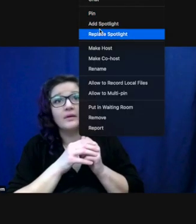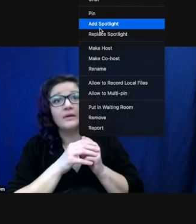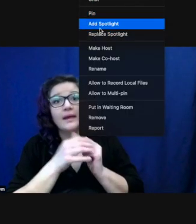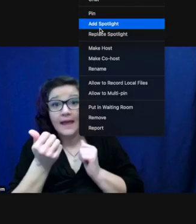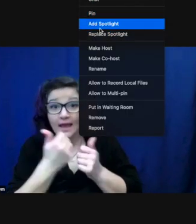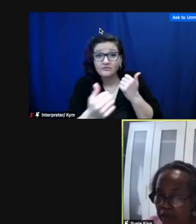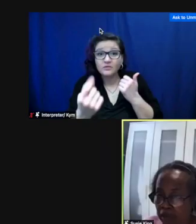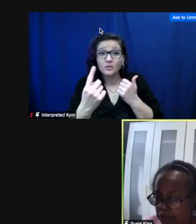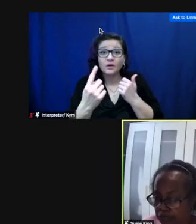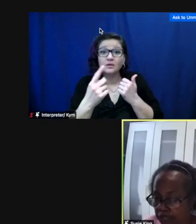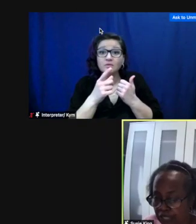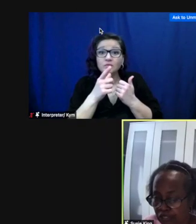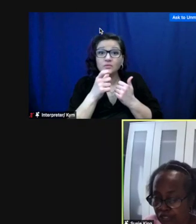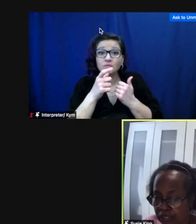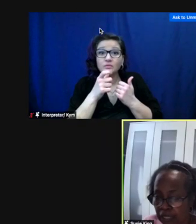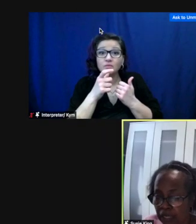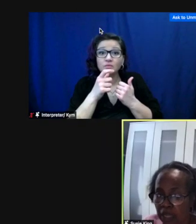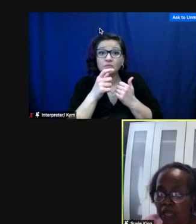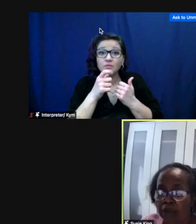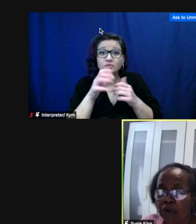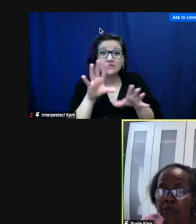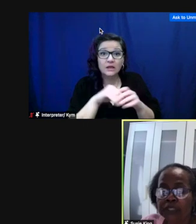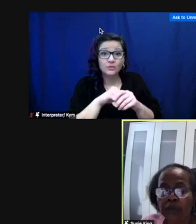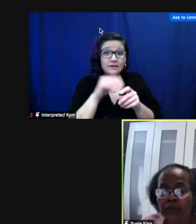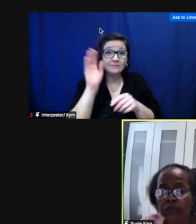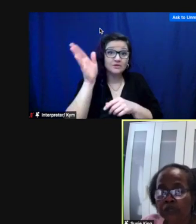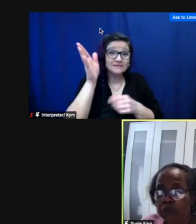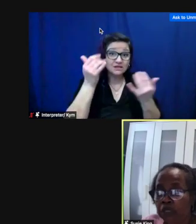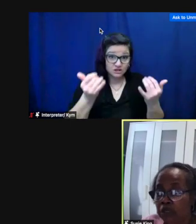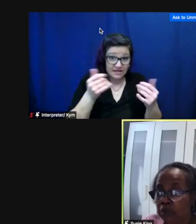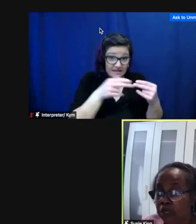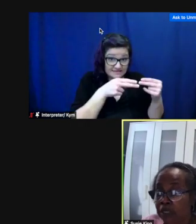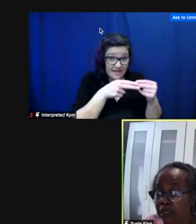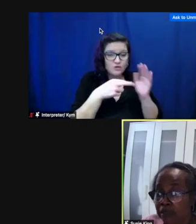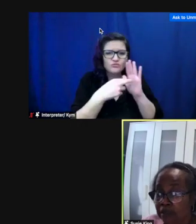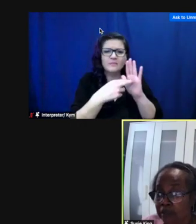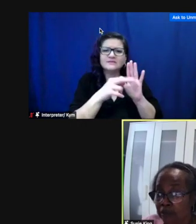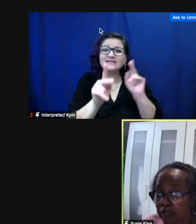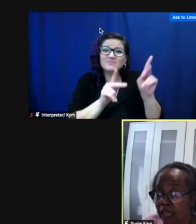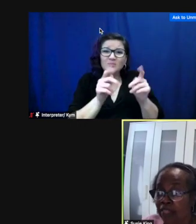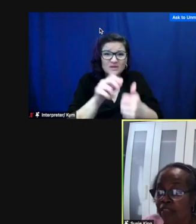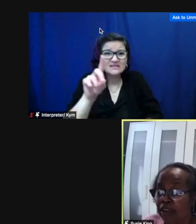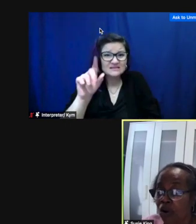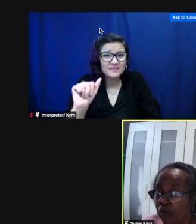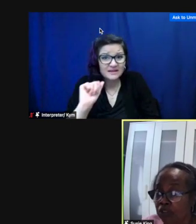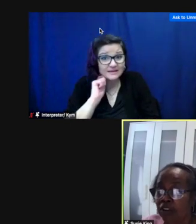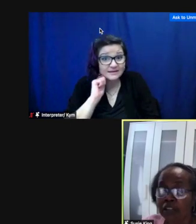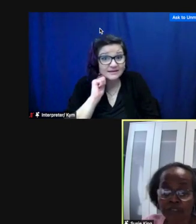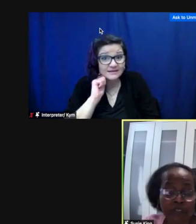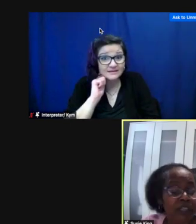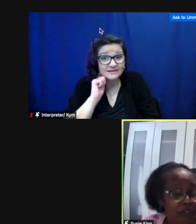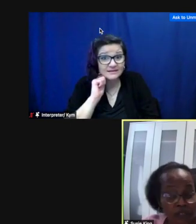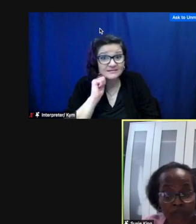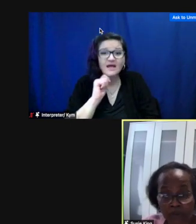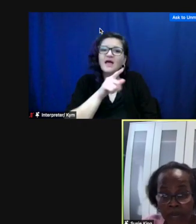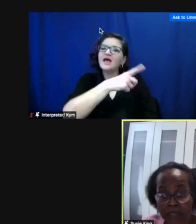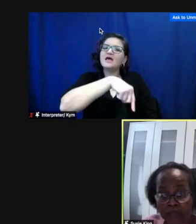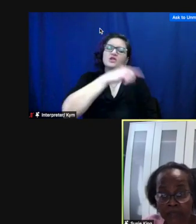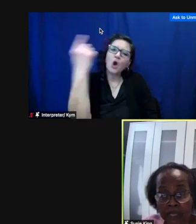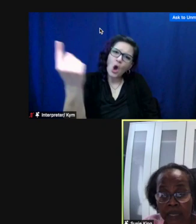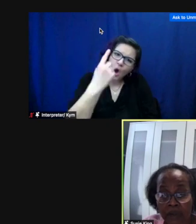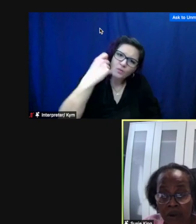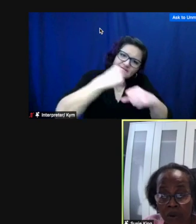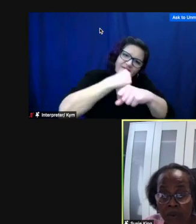on the presentation today represent persons with disabilities. Yes. And they're always fighting for their